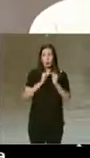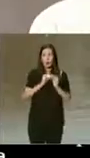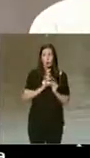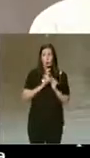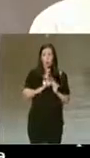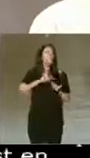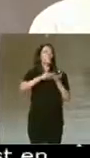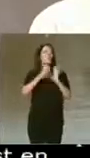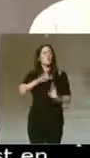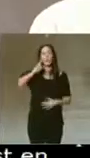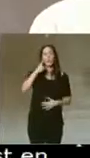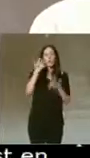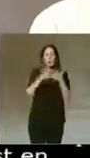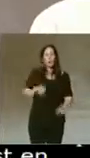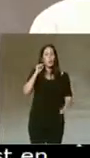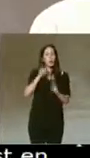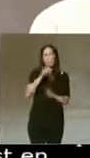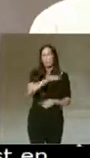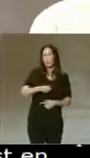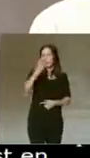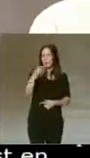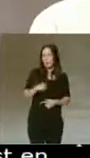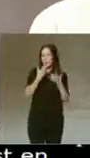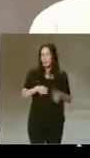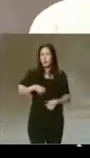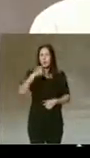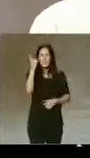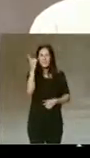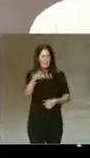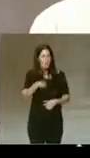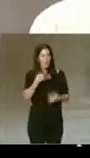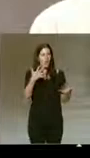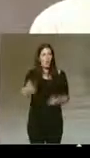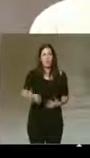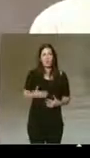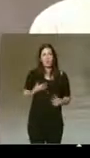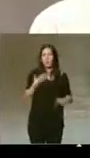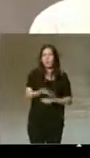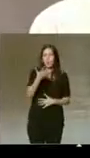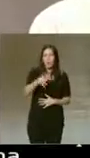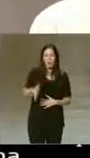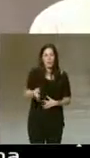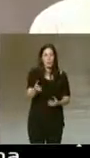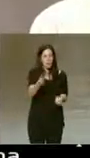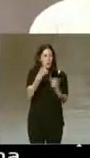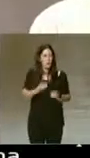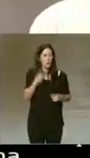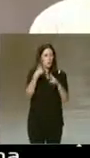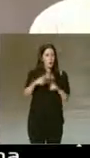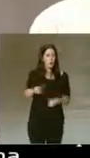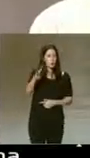with impairments. If we are running a test for the Paris